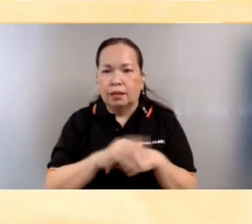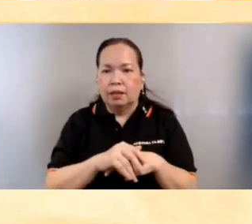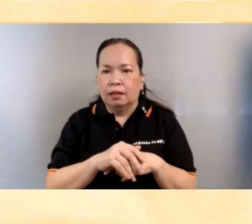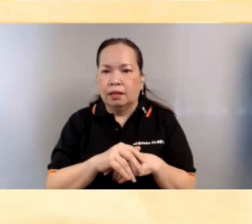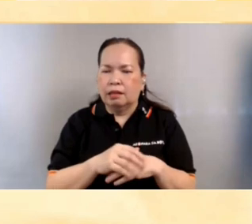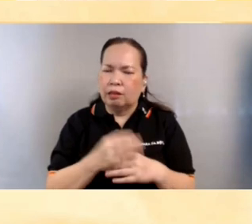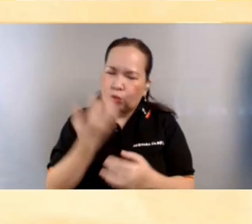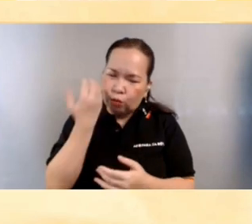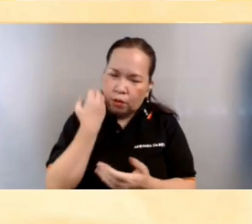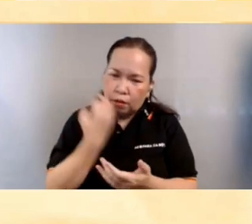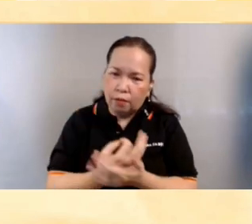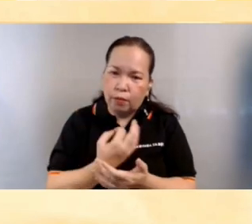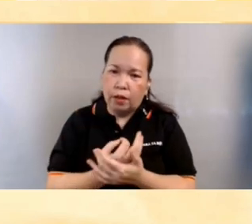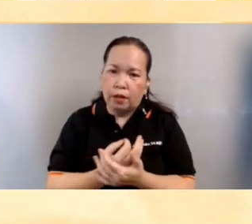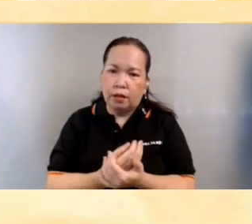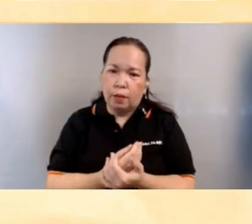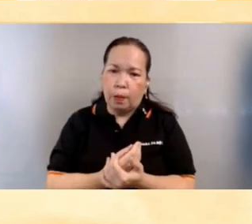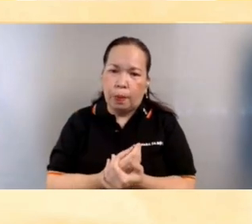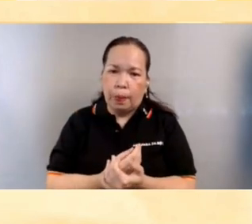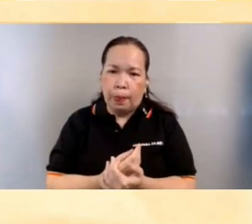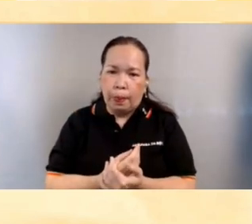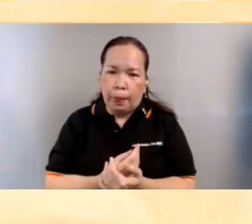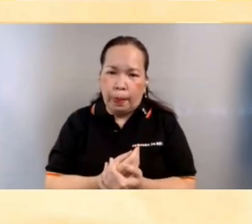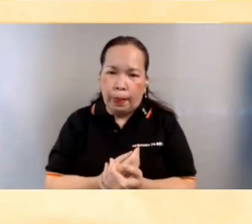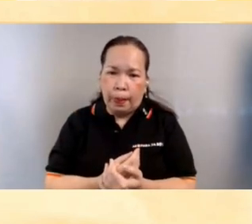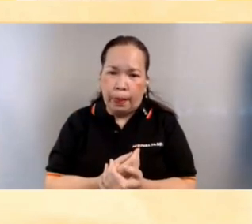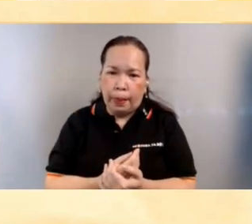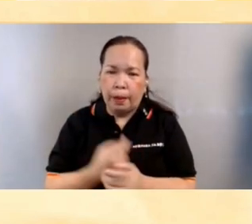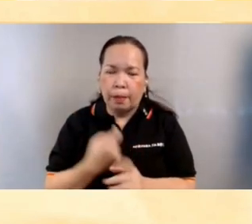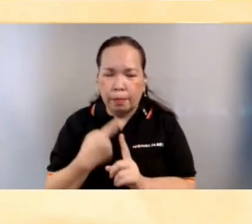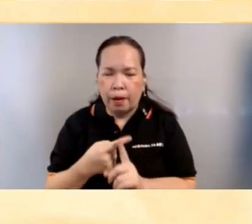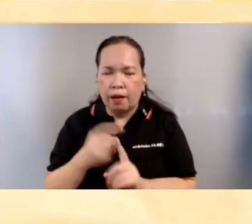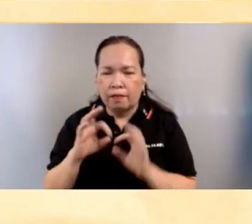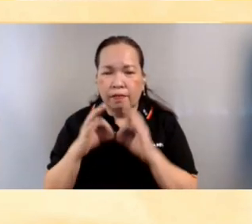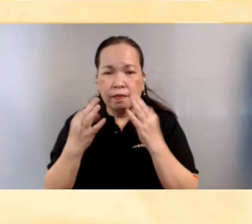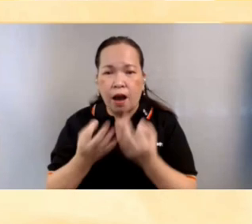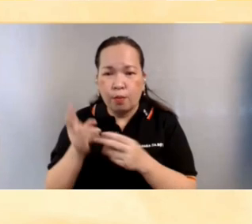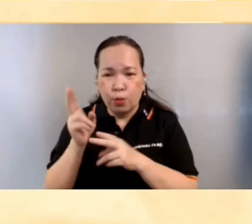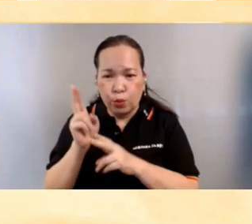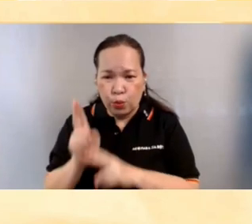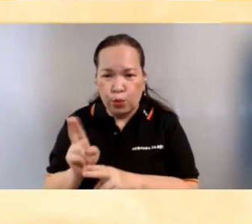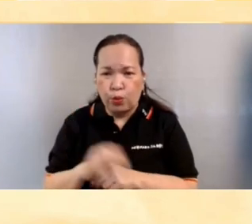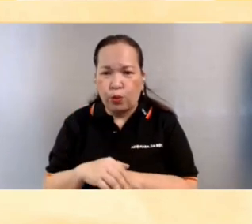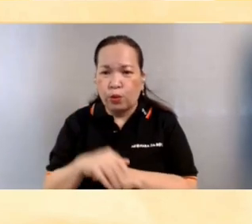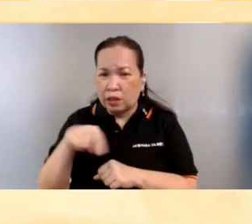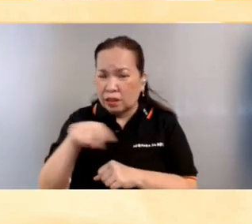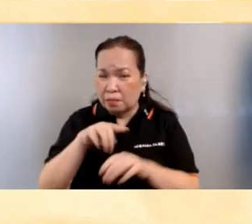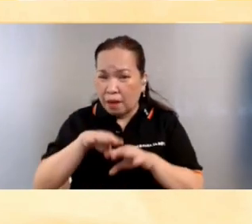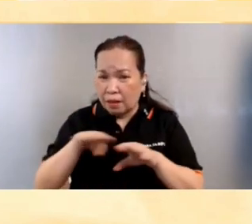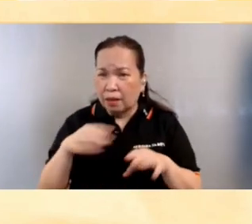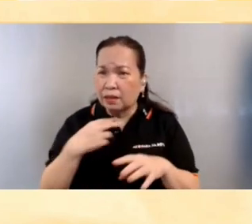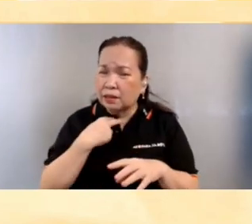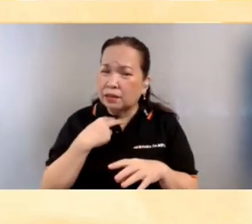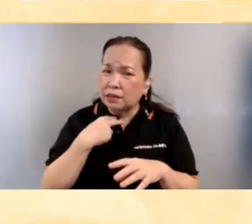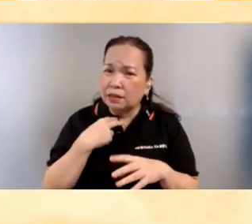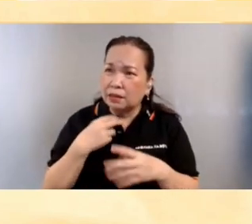felt need to maintain what we call family honor. Displaced children are also exposed to the